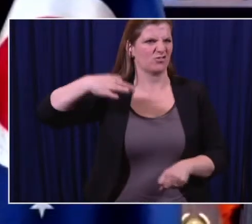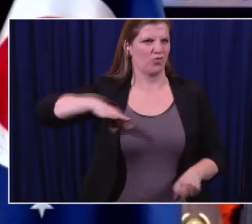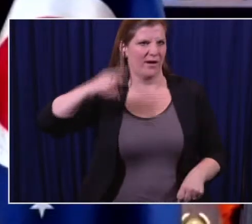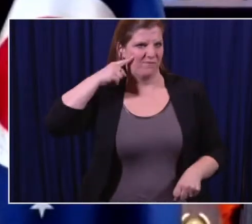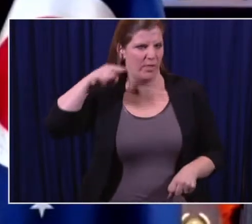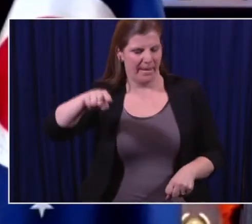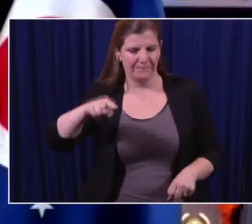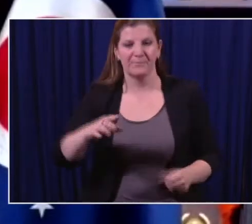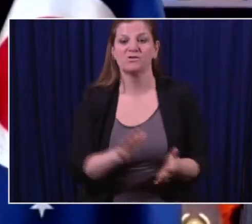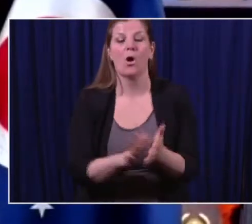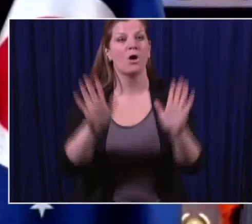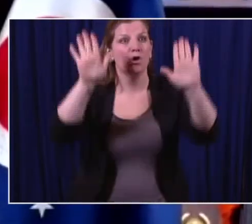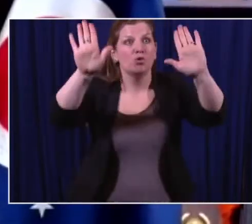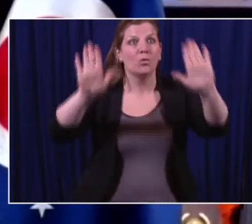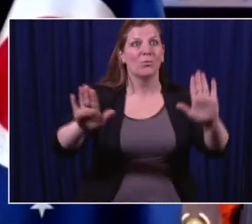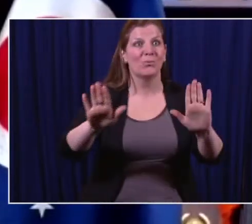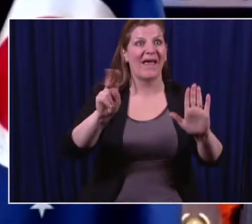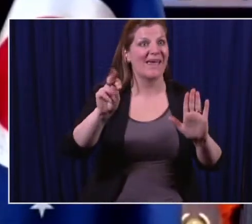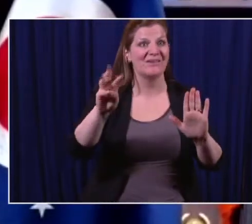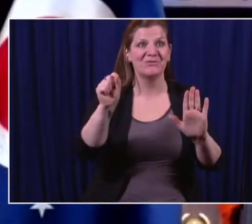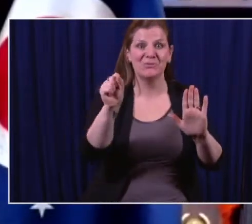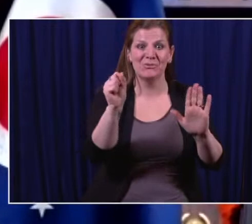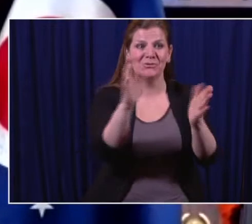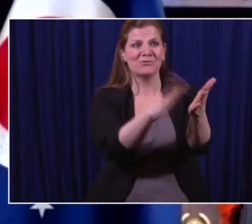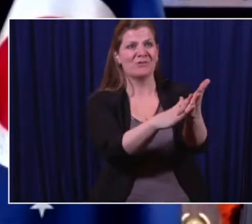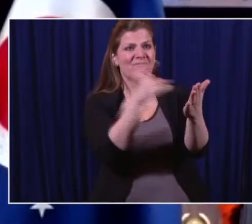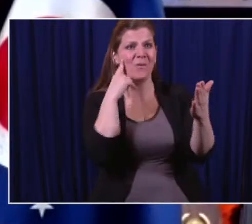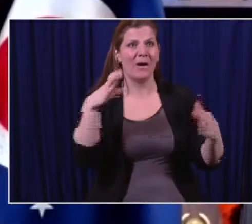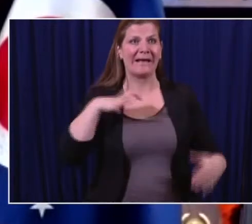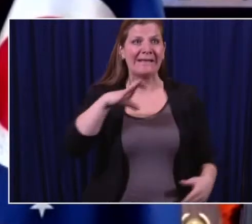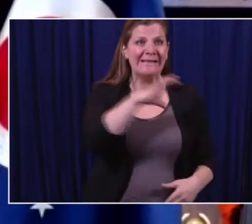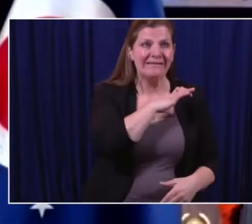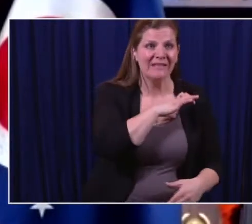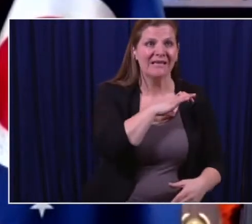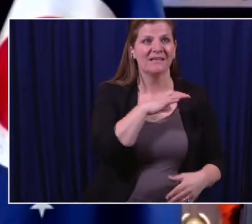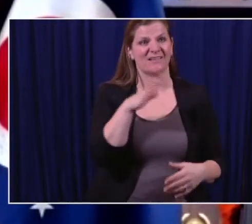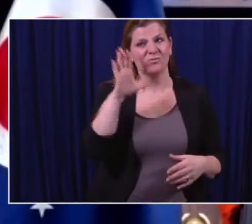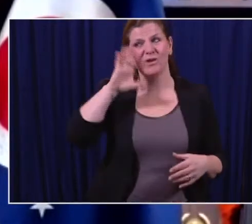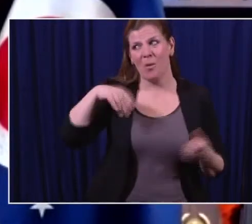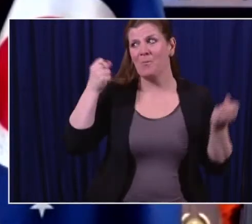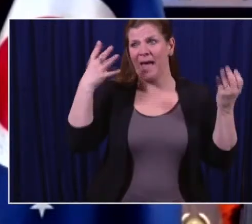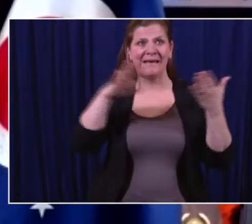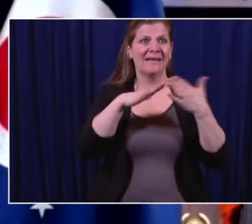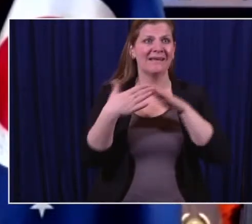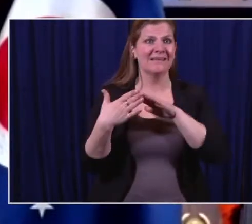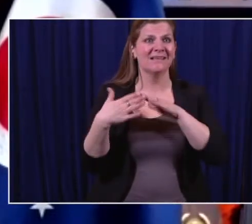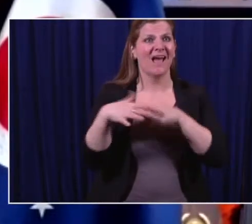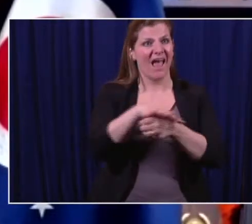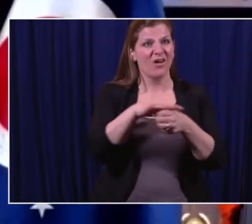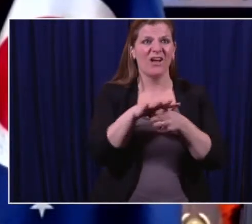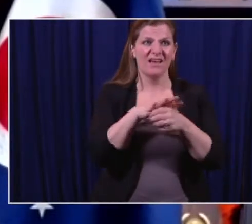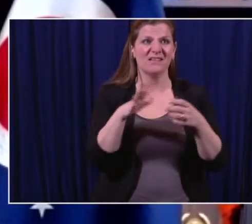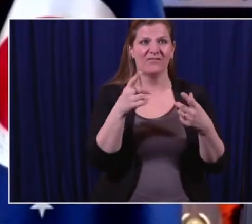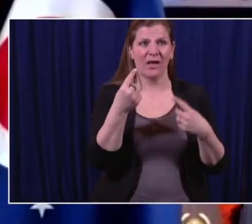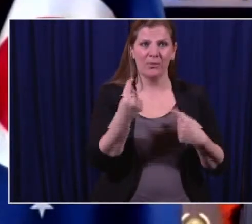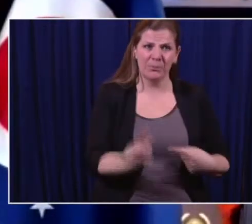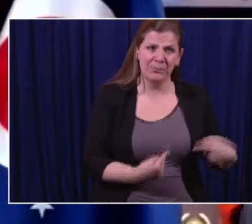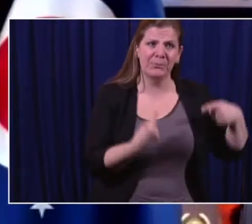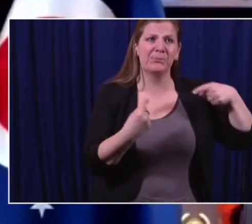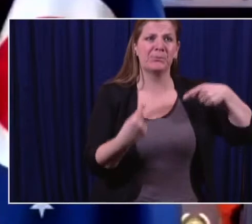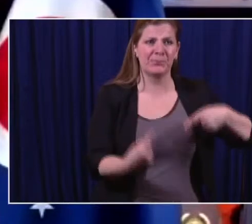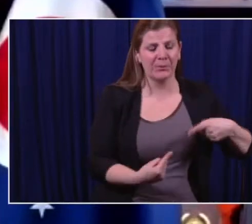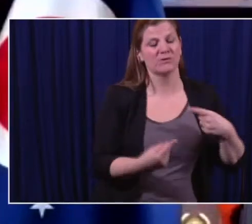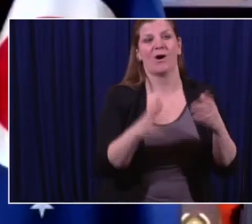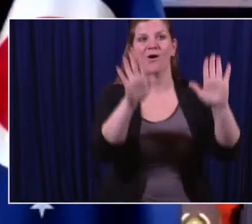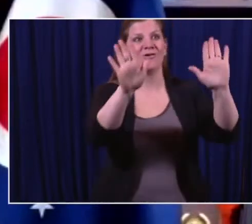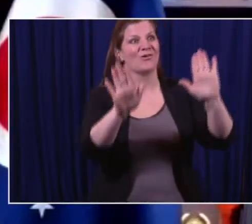great news for the city of Cleveland, as a lot of urban areas struggled during the pandemic. Great news for the